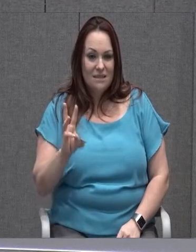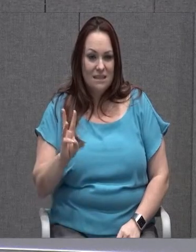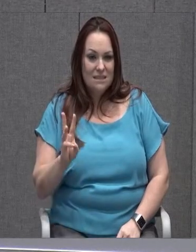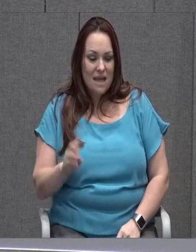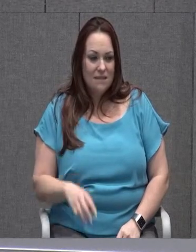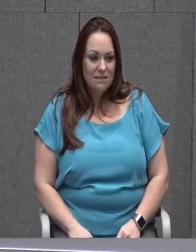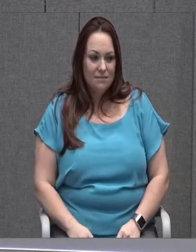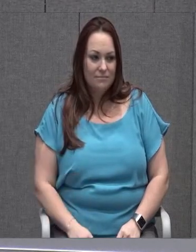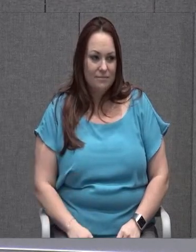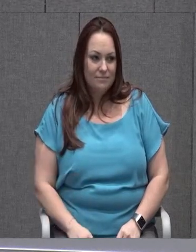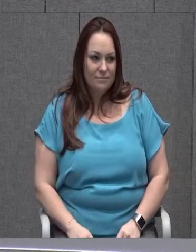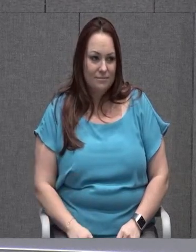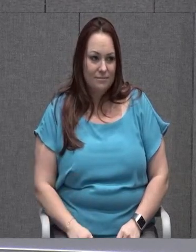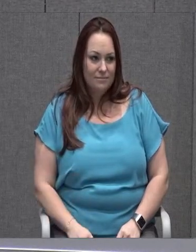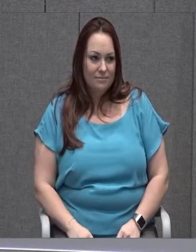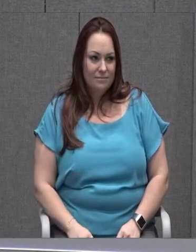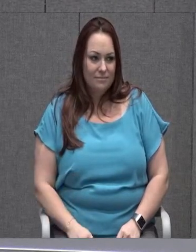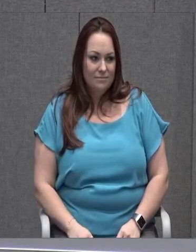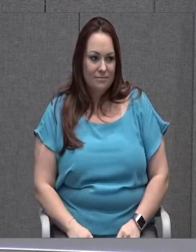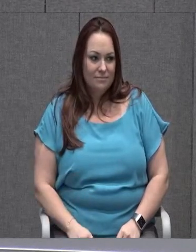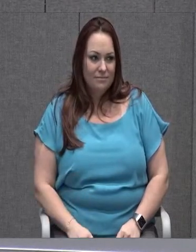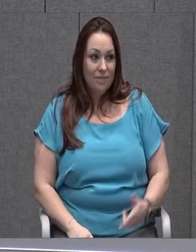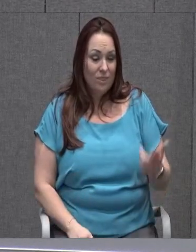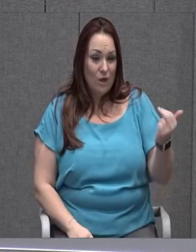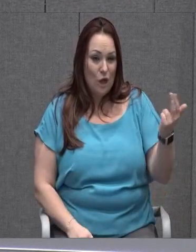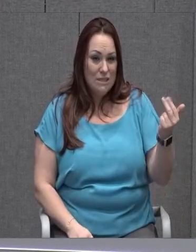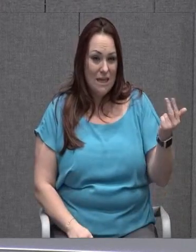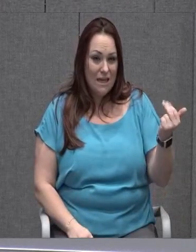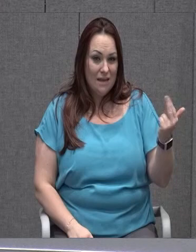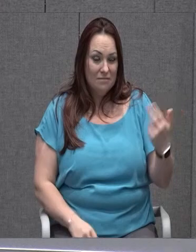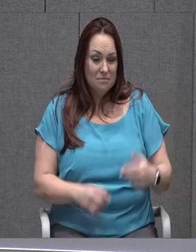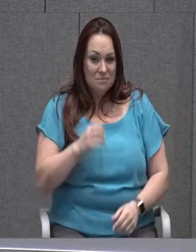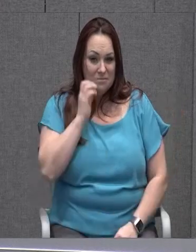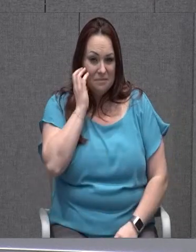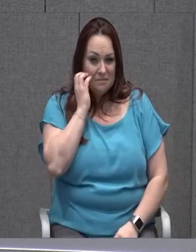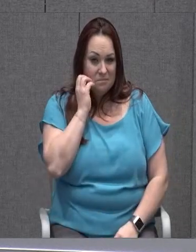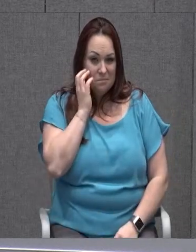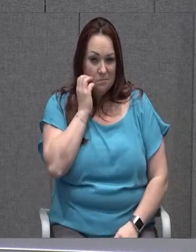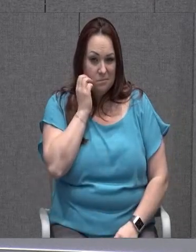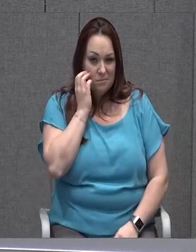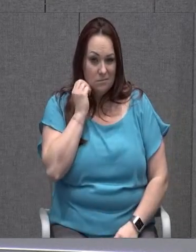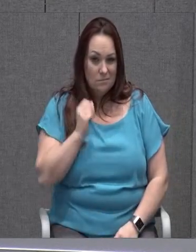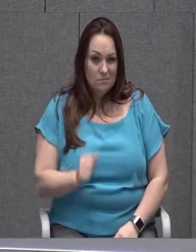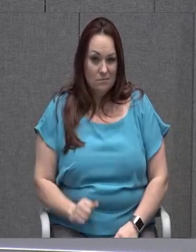Voy contando. 17. 19. Oh.